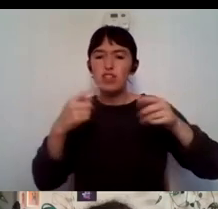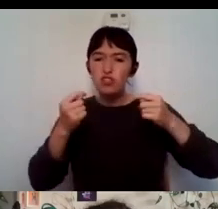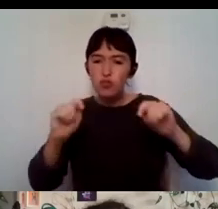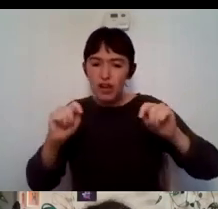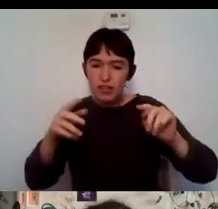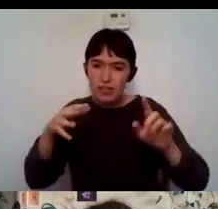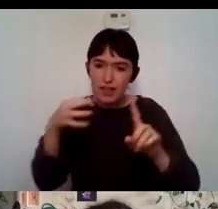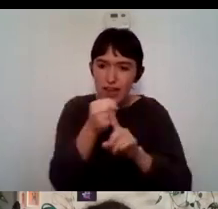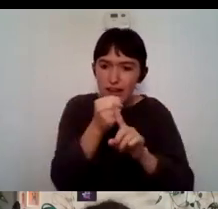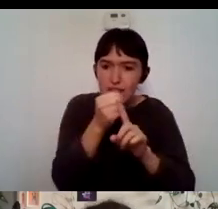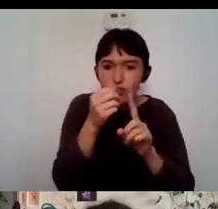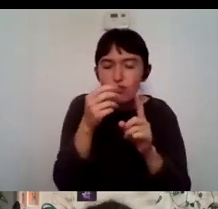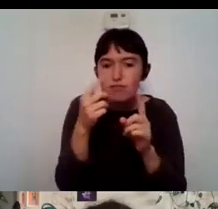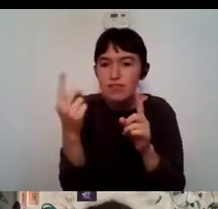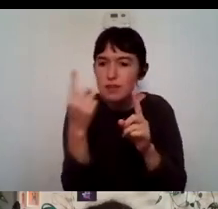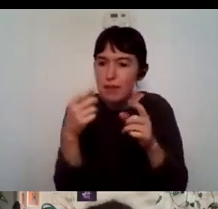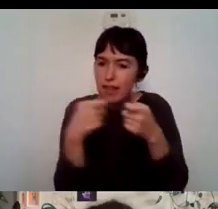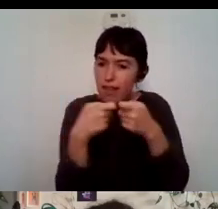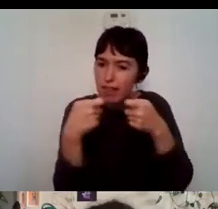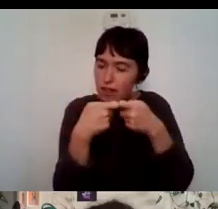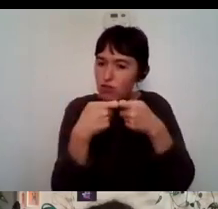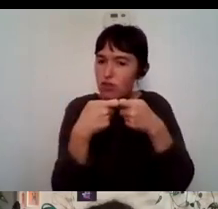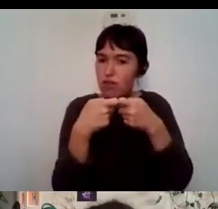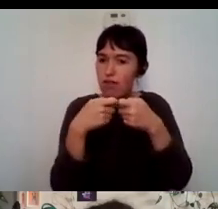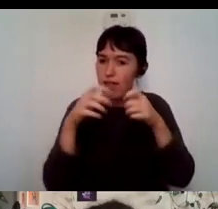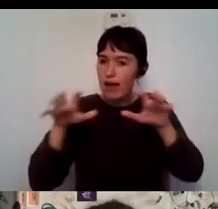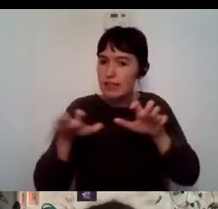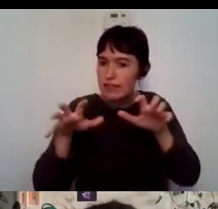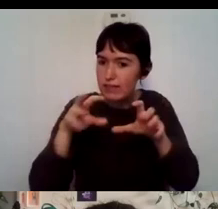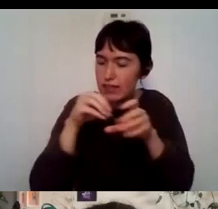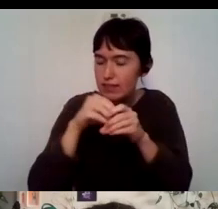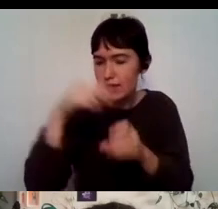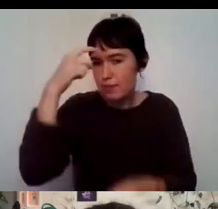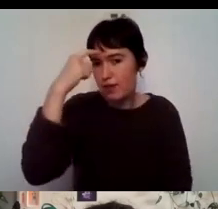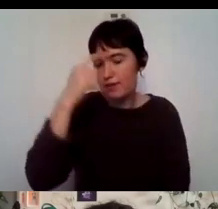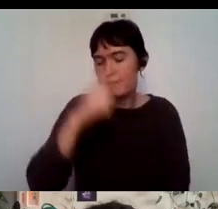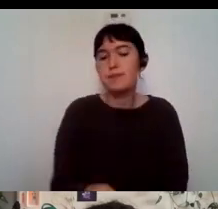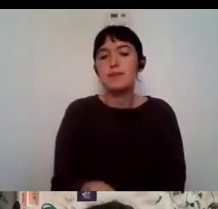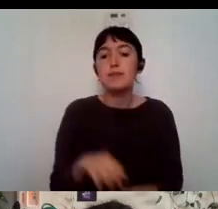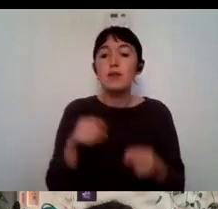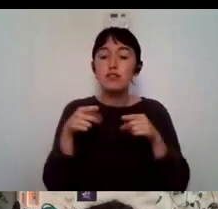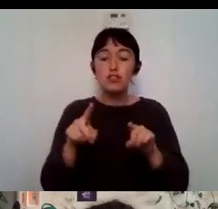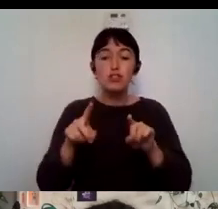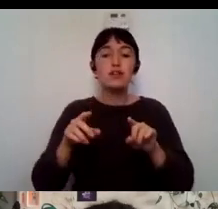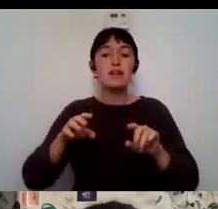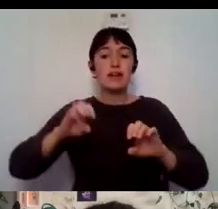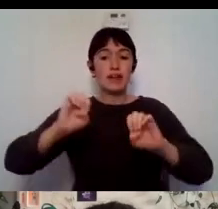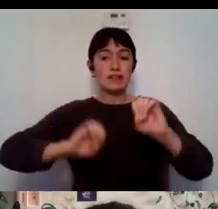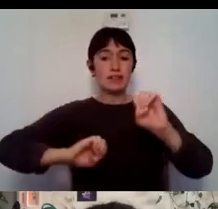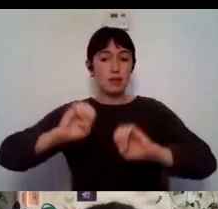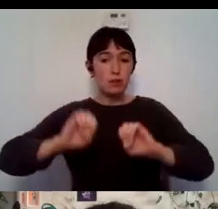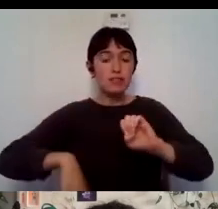electrical activity of the brain. Now, what we do in these experiments is we have to do this hundreds, if not thousands